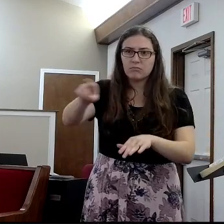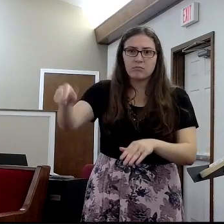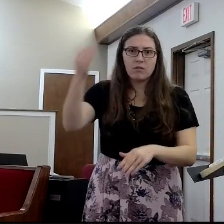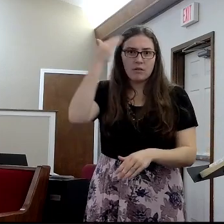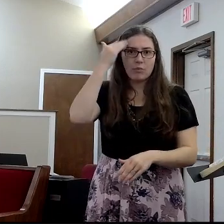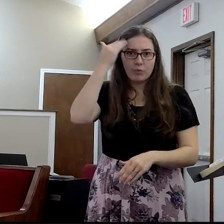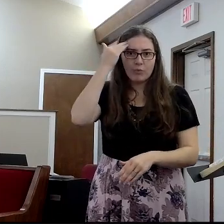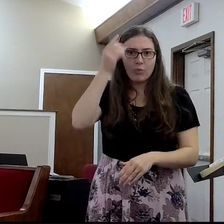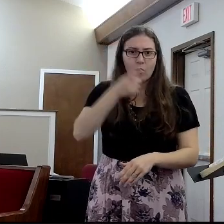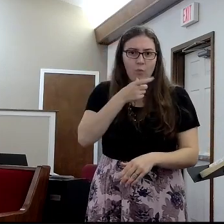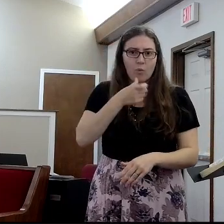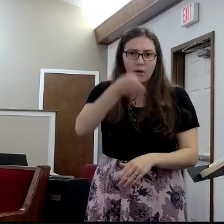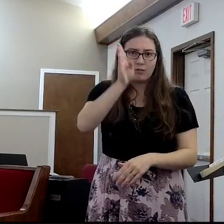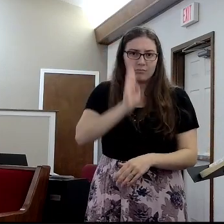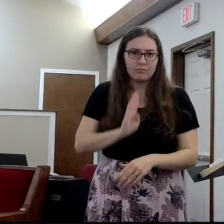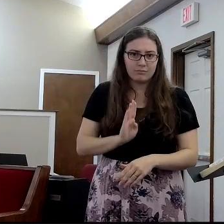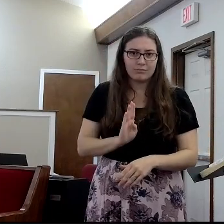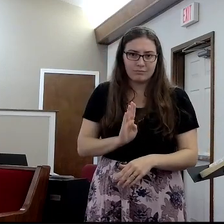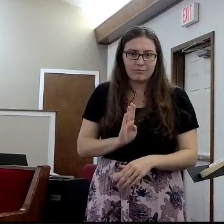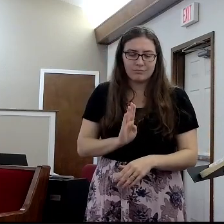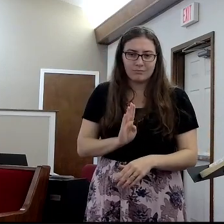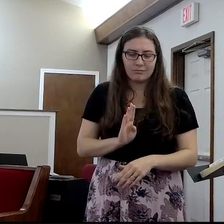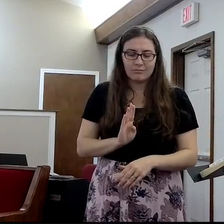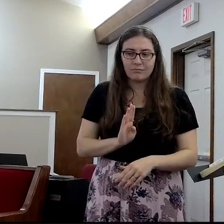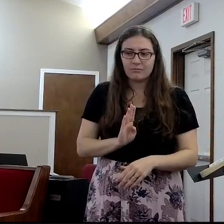is, so they have the knowledge there.